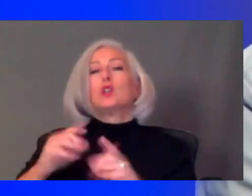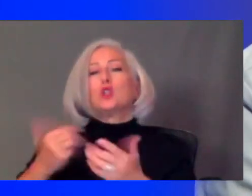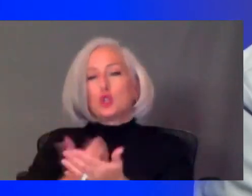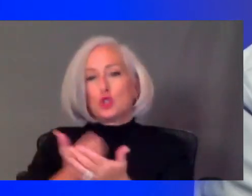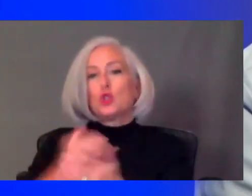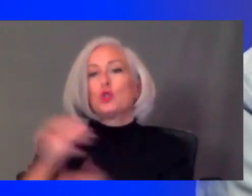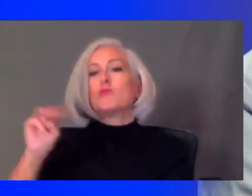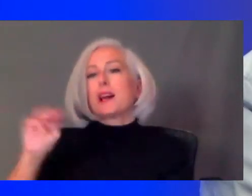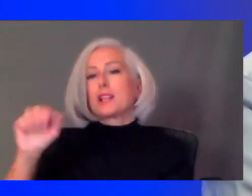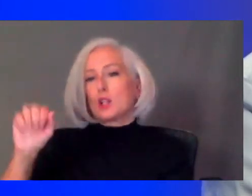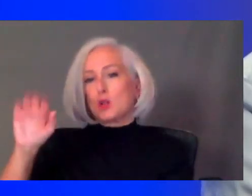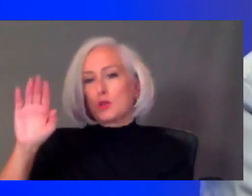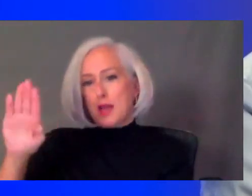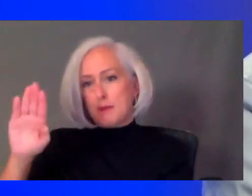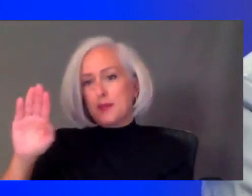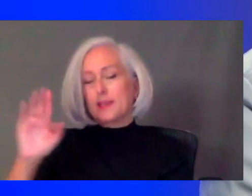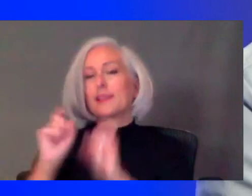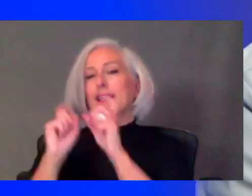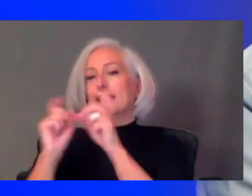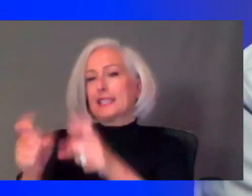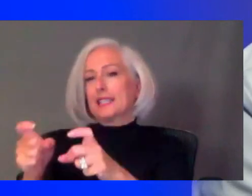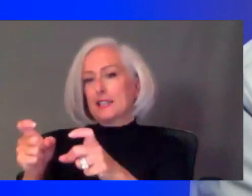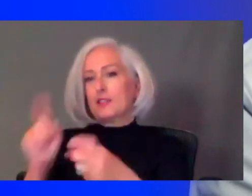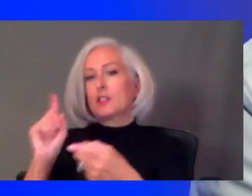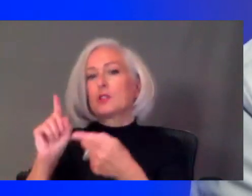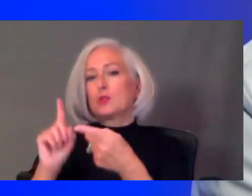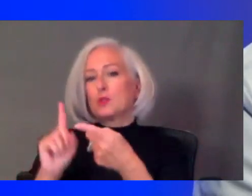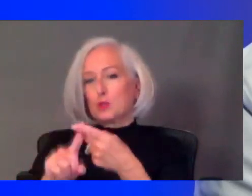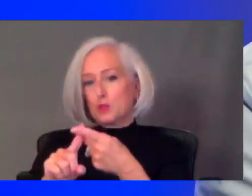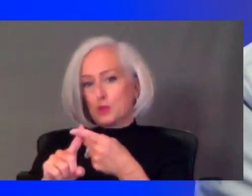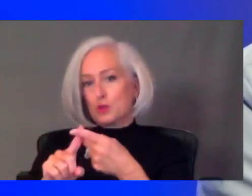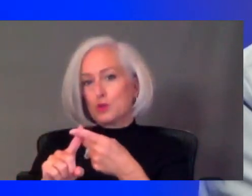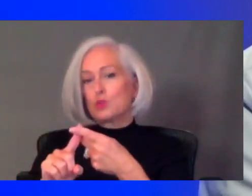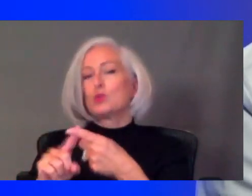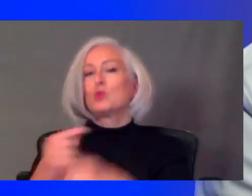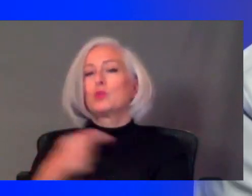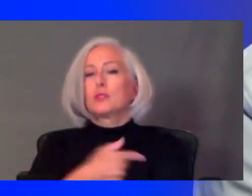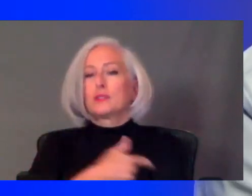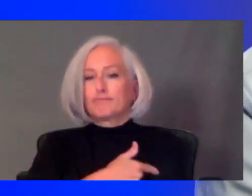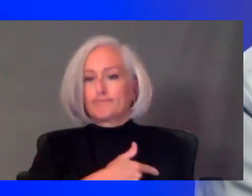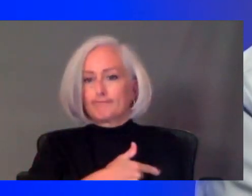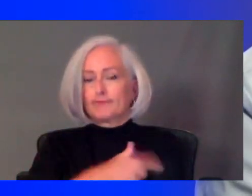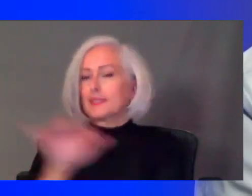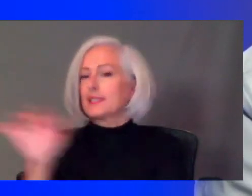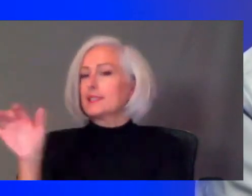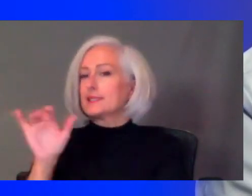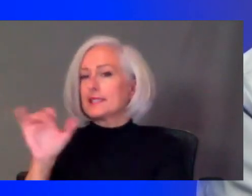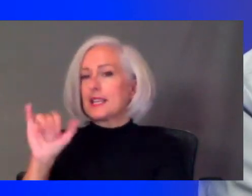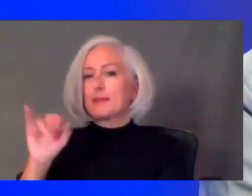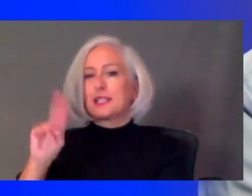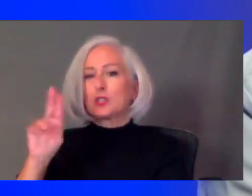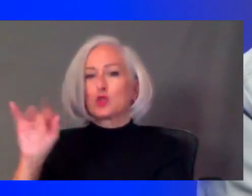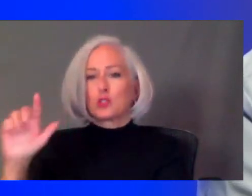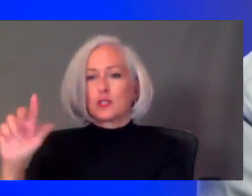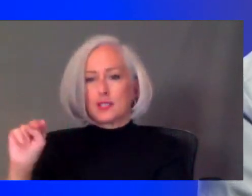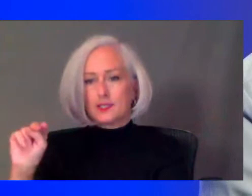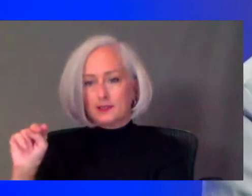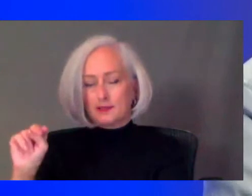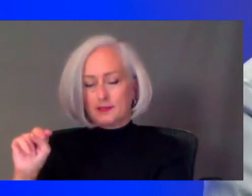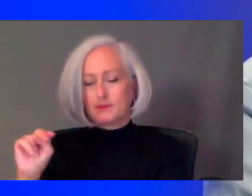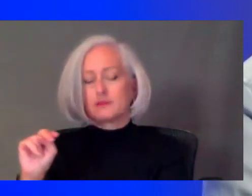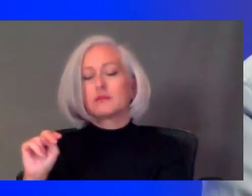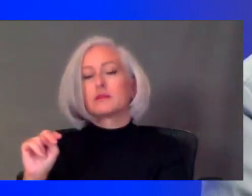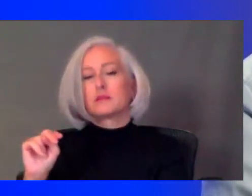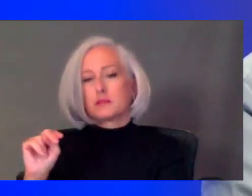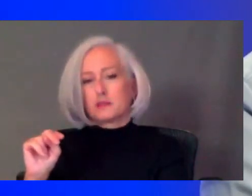antiviral drug as treatment for COVID infection. And this is, again, in